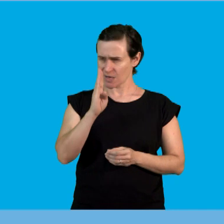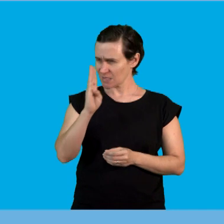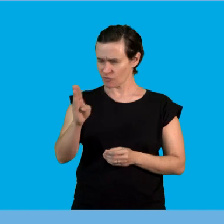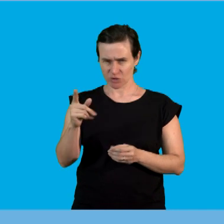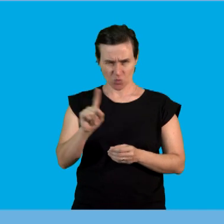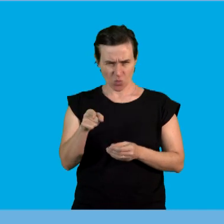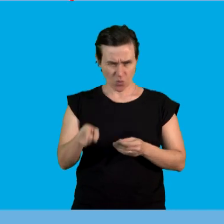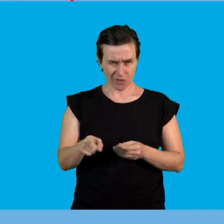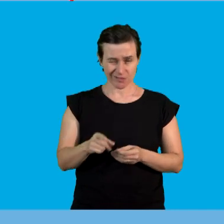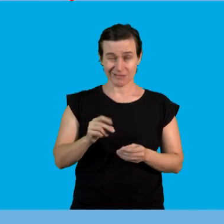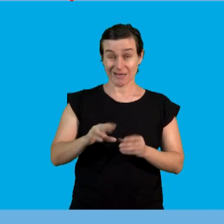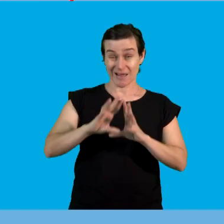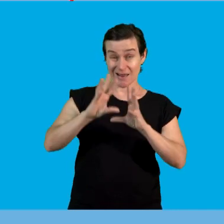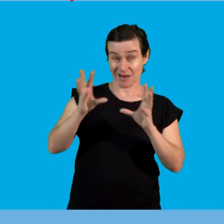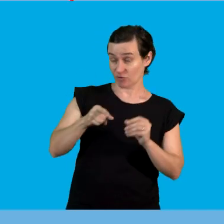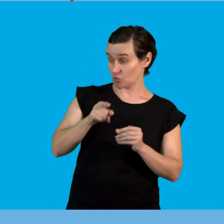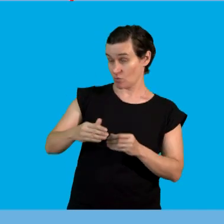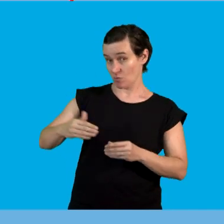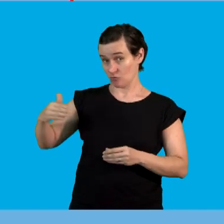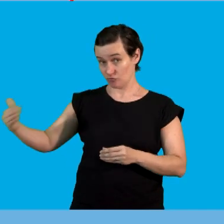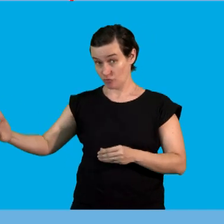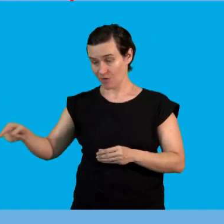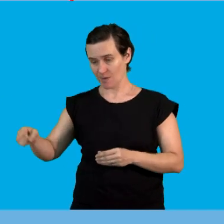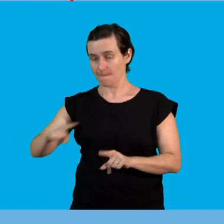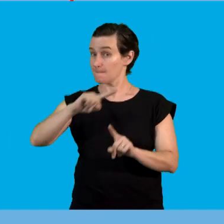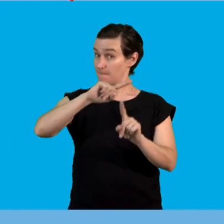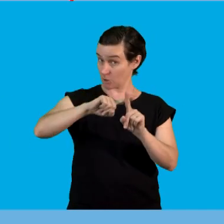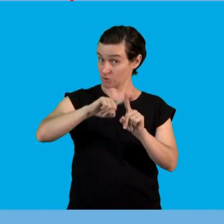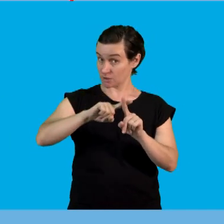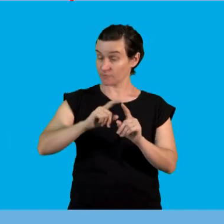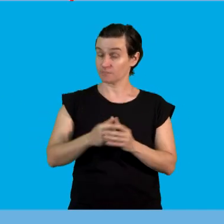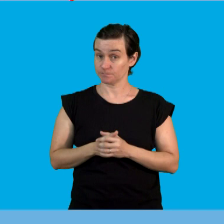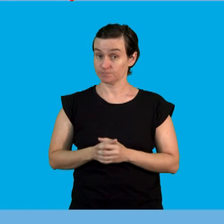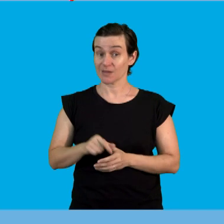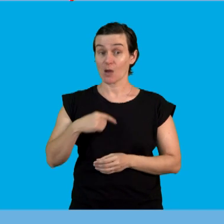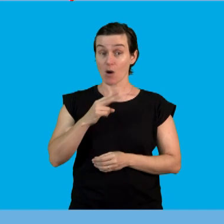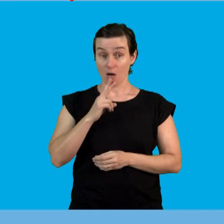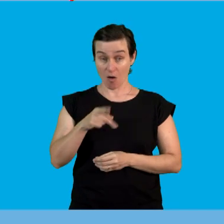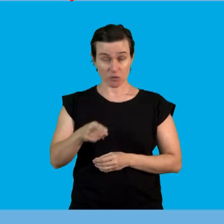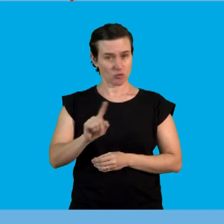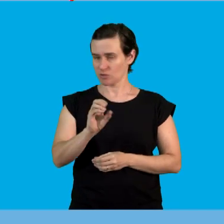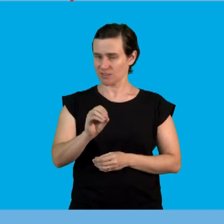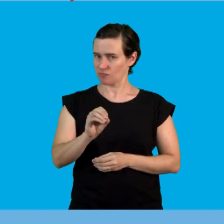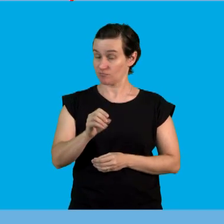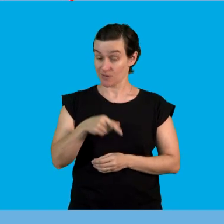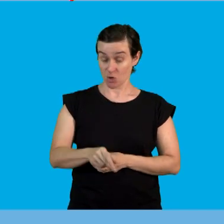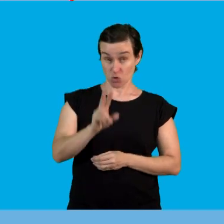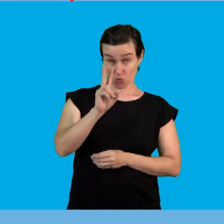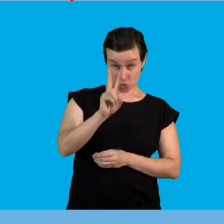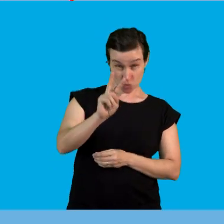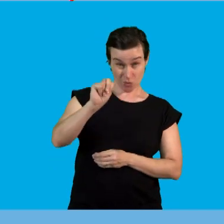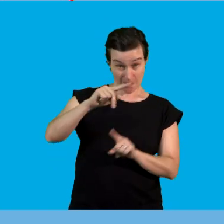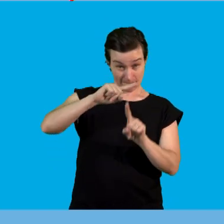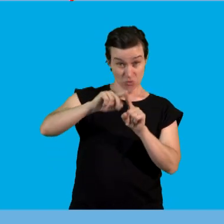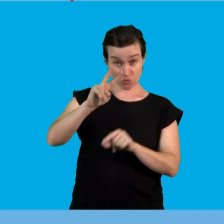that we have chosen, we said everything going to the right is going to be positive. And because our answer is not 0, but our